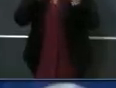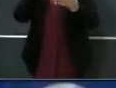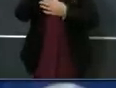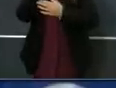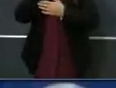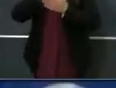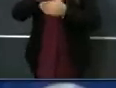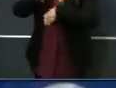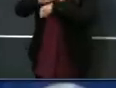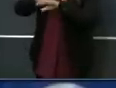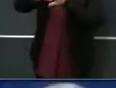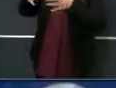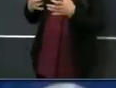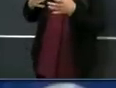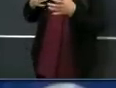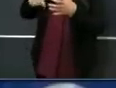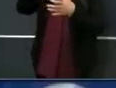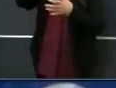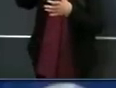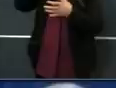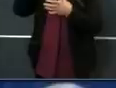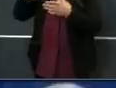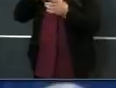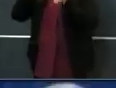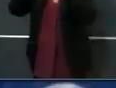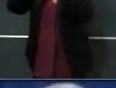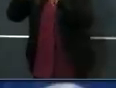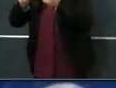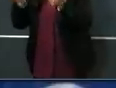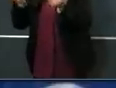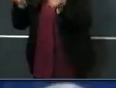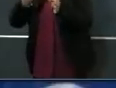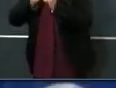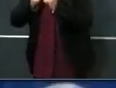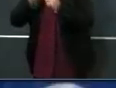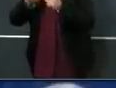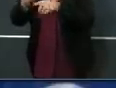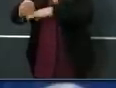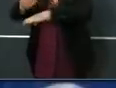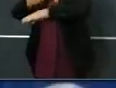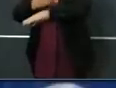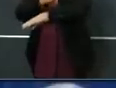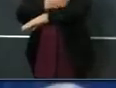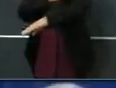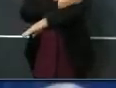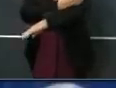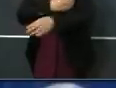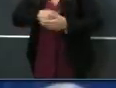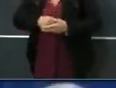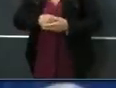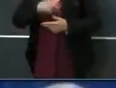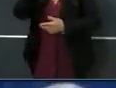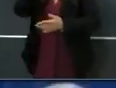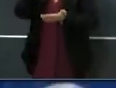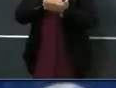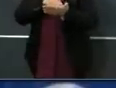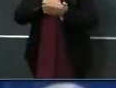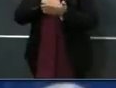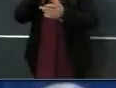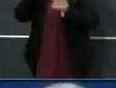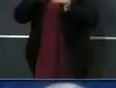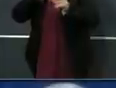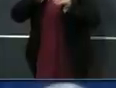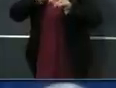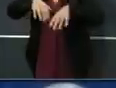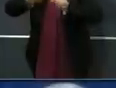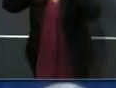week plus ago. We had goals, very prescriptive goals, to significantly increase from just 2,000 tests a day at the end of March to get